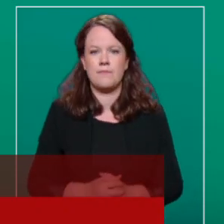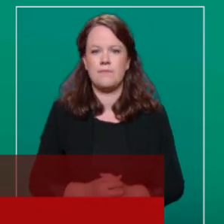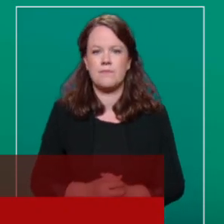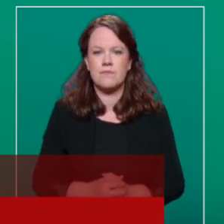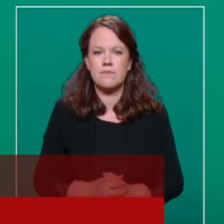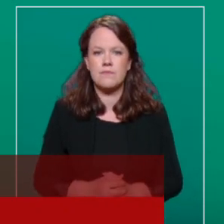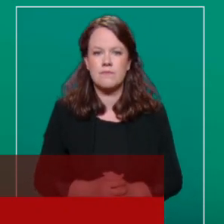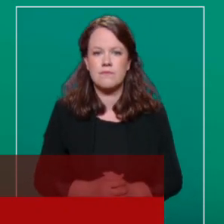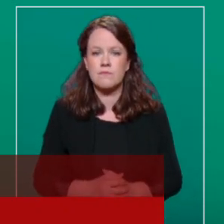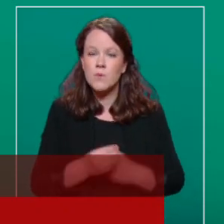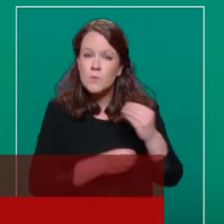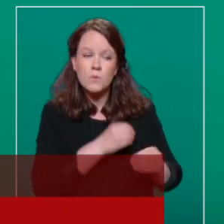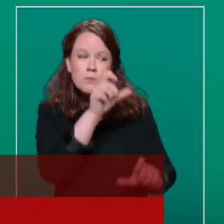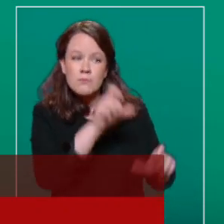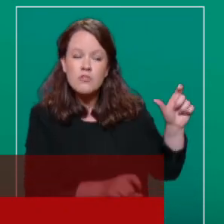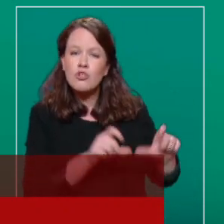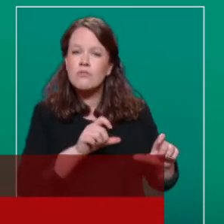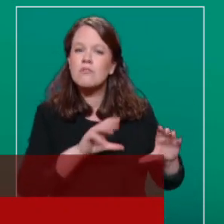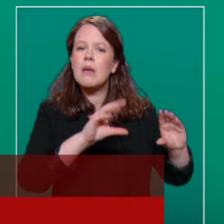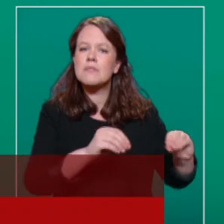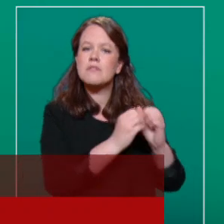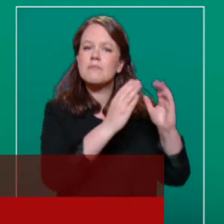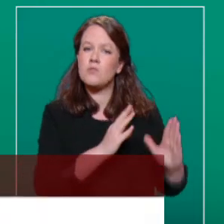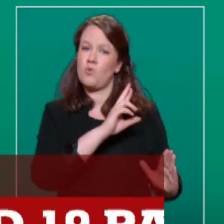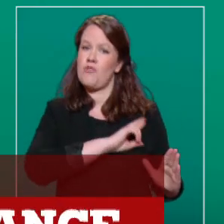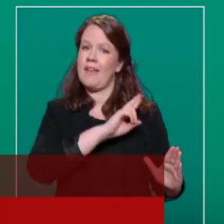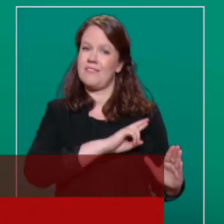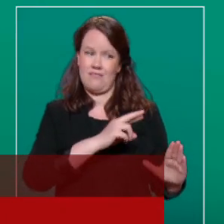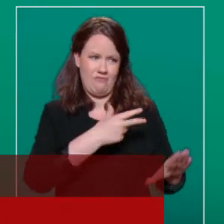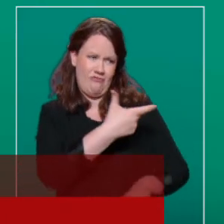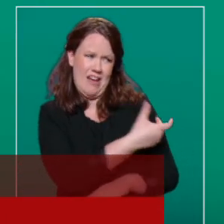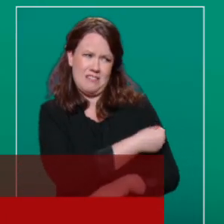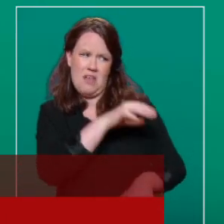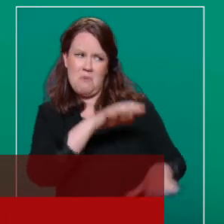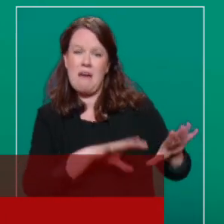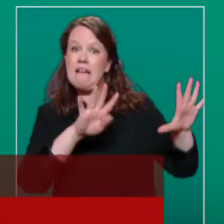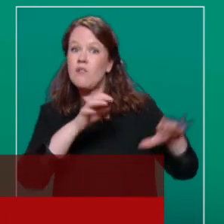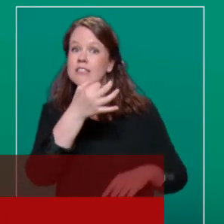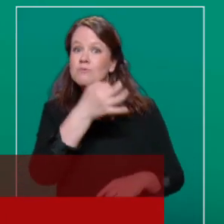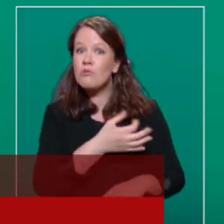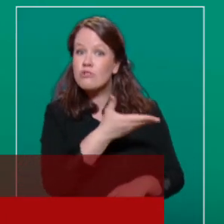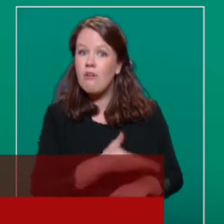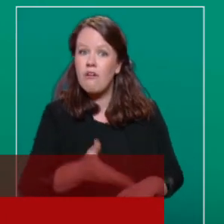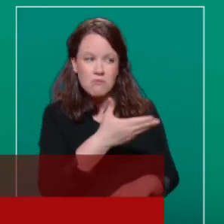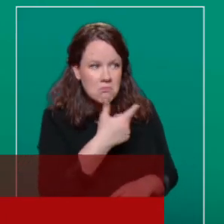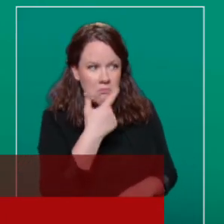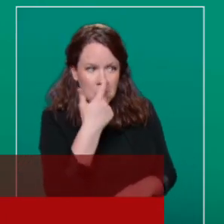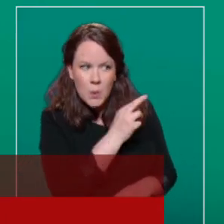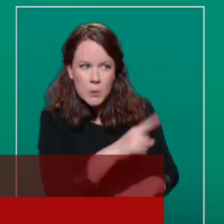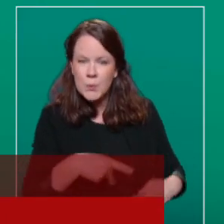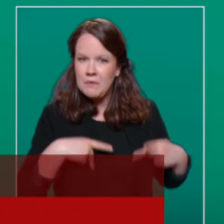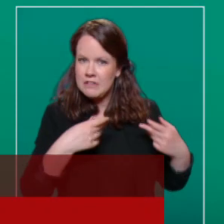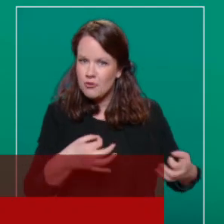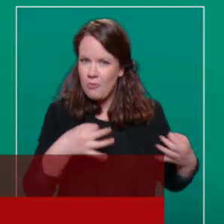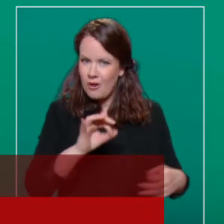We can see the proof of this in the way people are living in retirement homes, where we have a 90% vaccination rate, and they are able to get